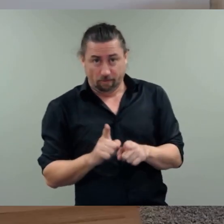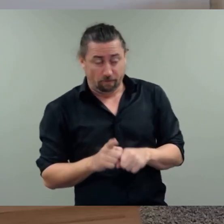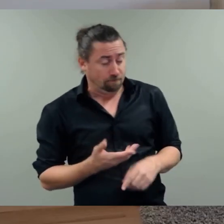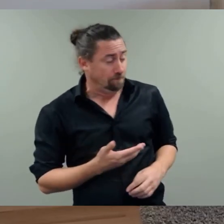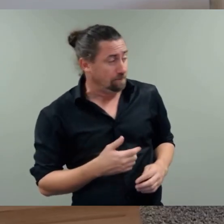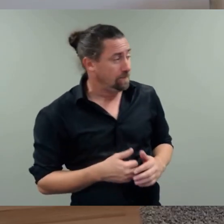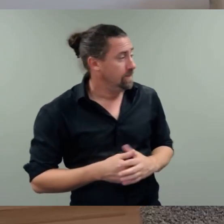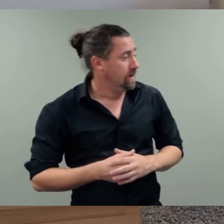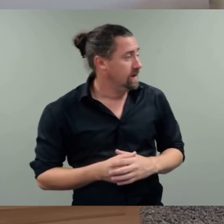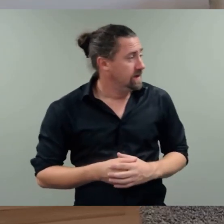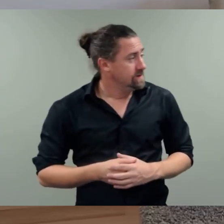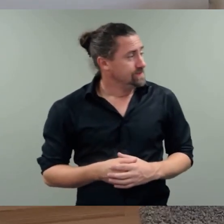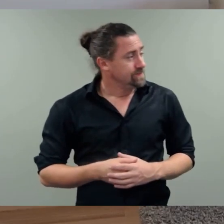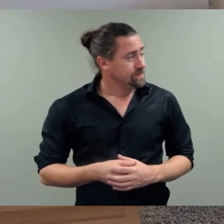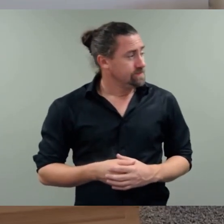side.